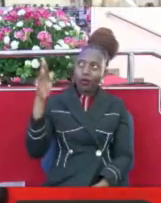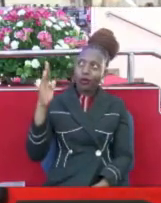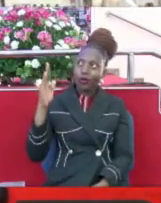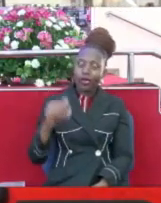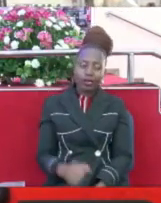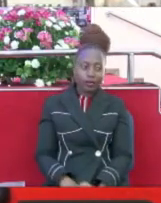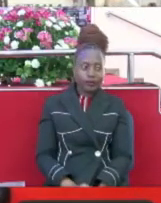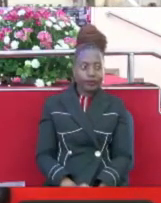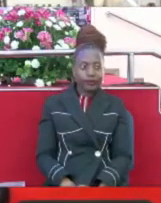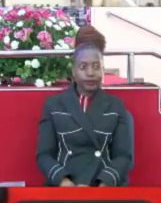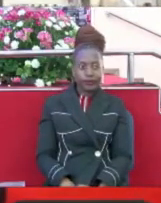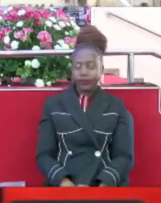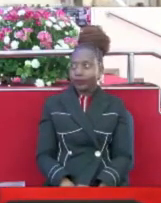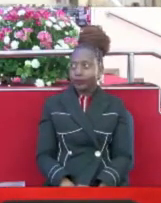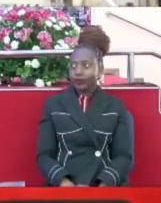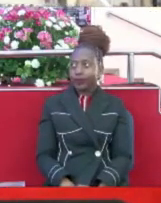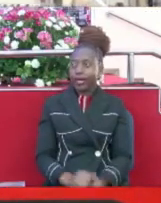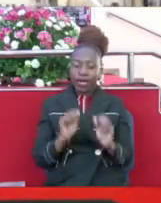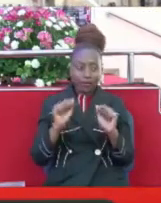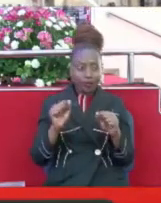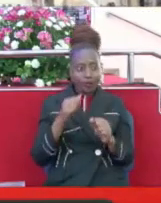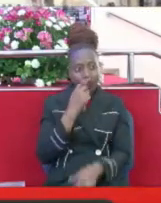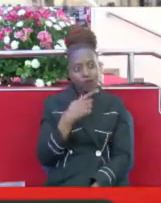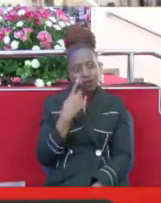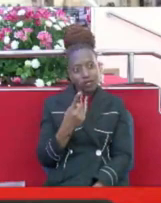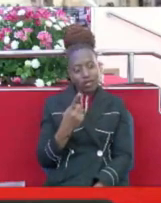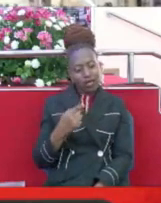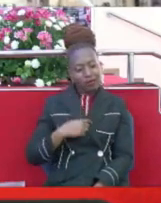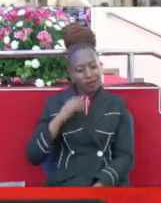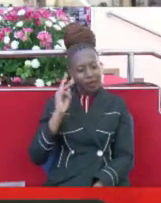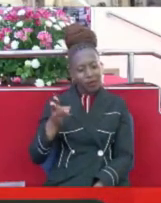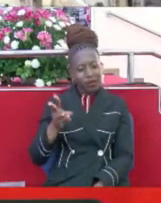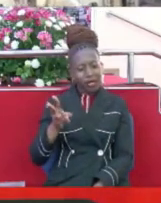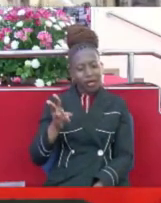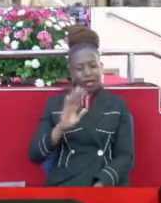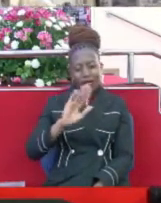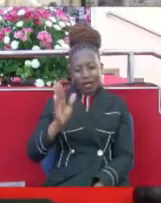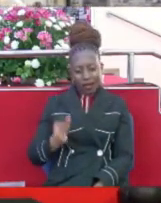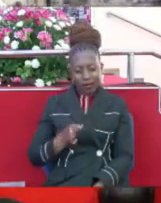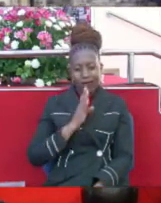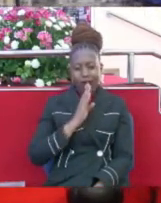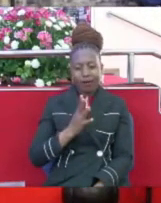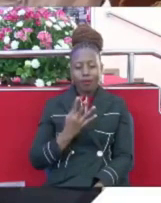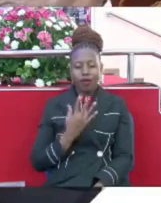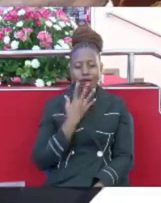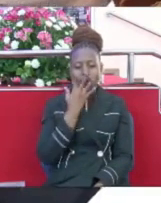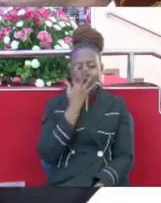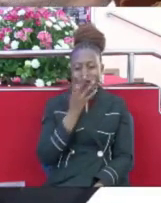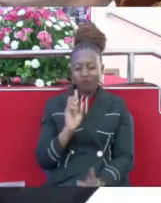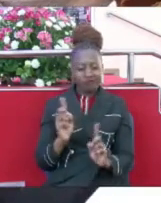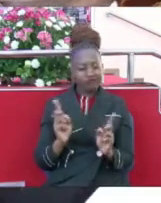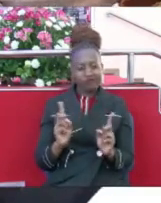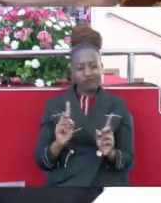You can say, I will no longer be lukewarm. I am separating myself at the place